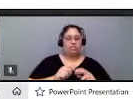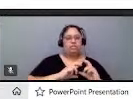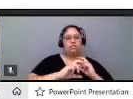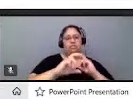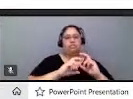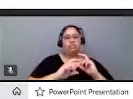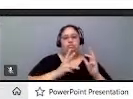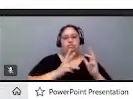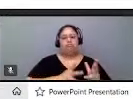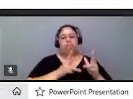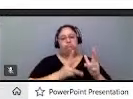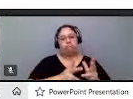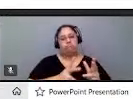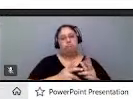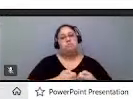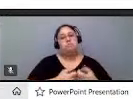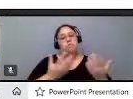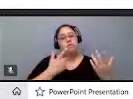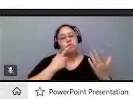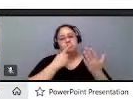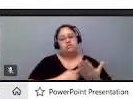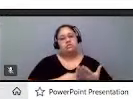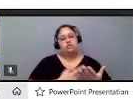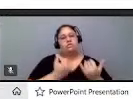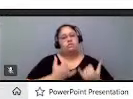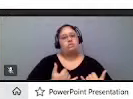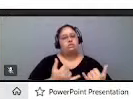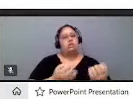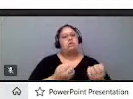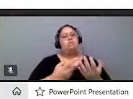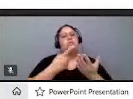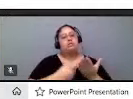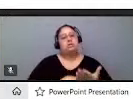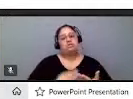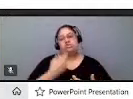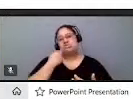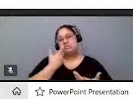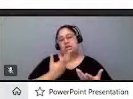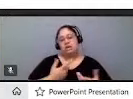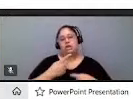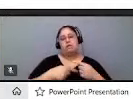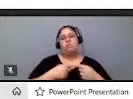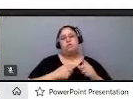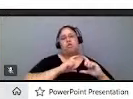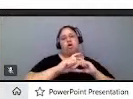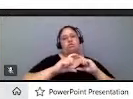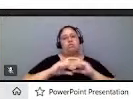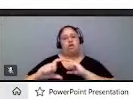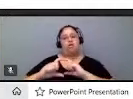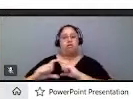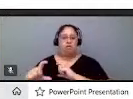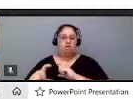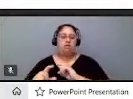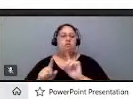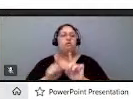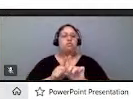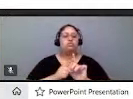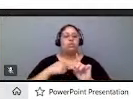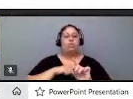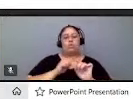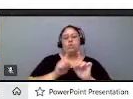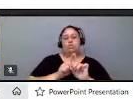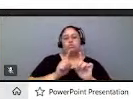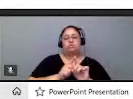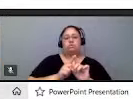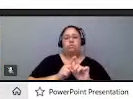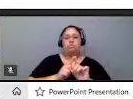most for the discussion of today and discussion recently is ran containers uh we are also